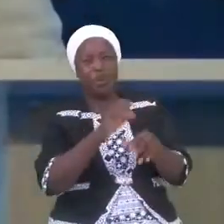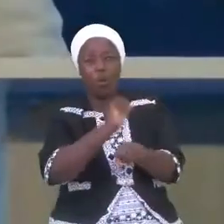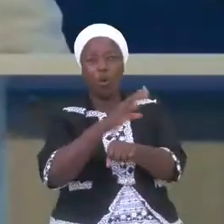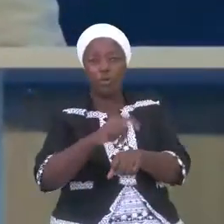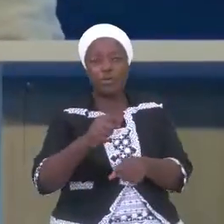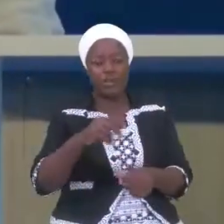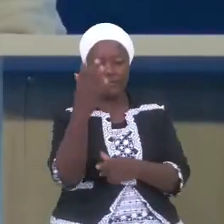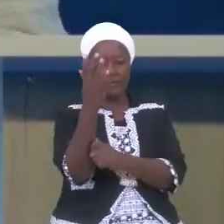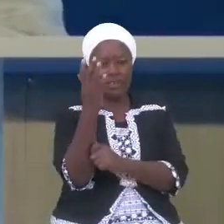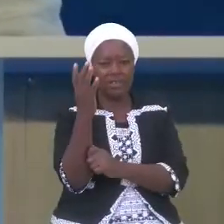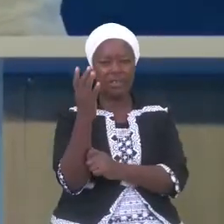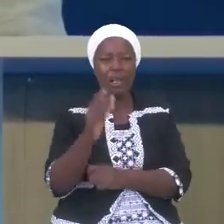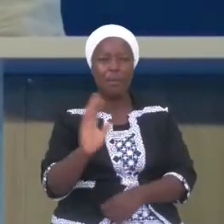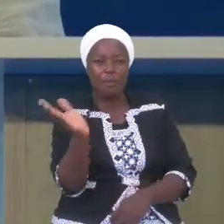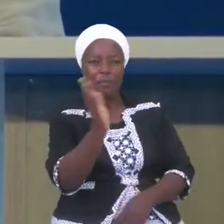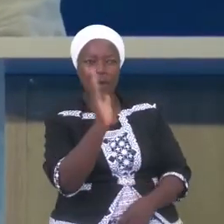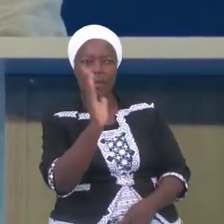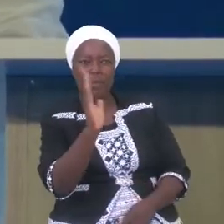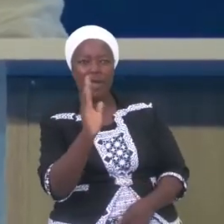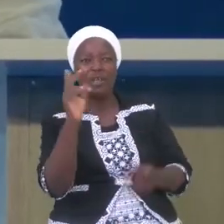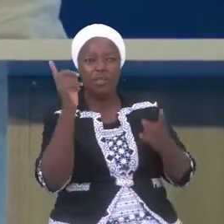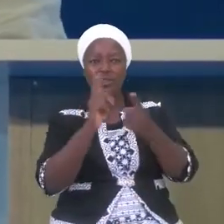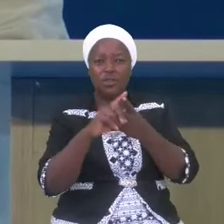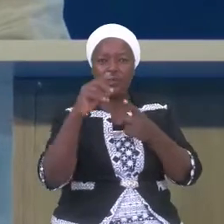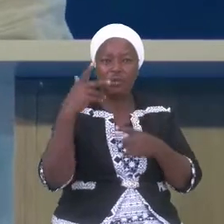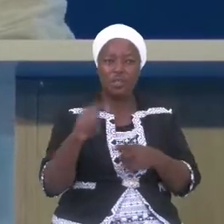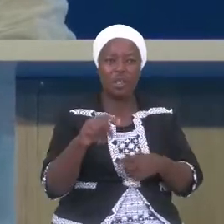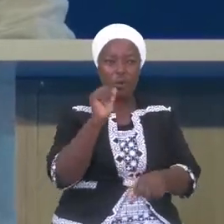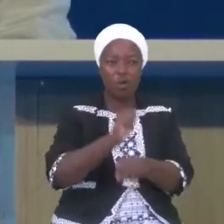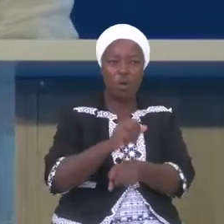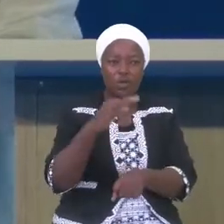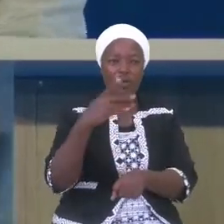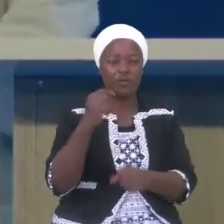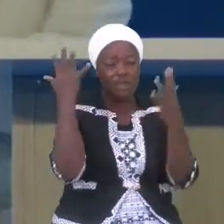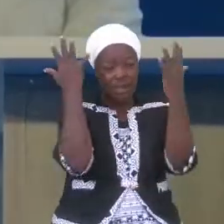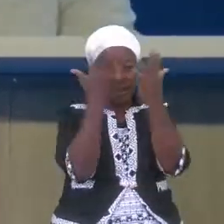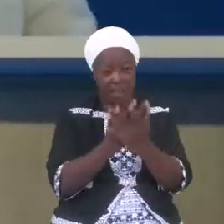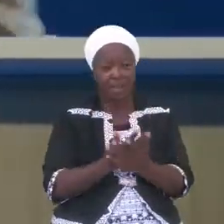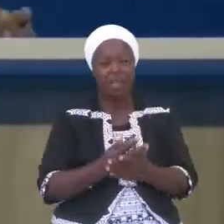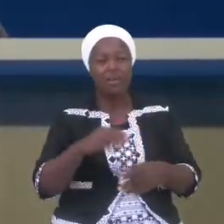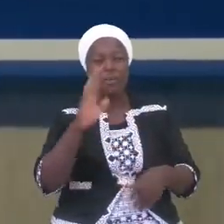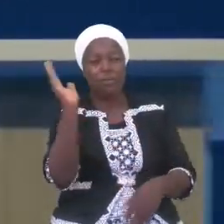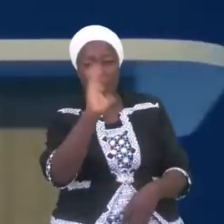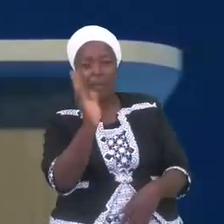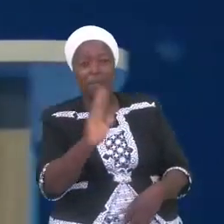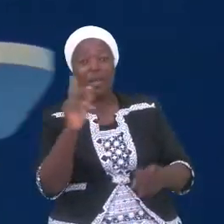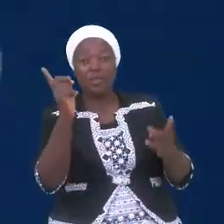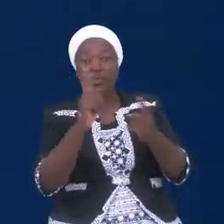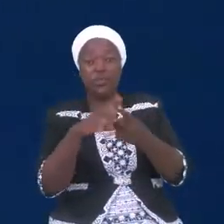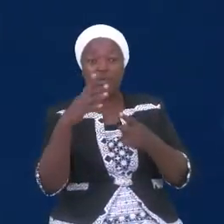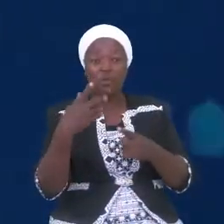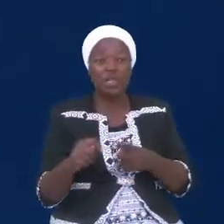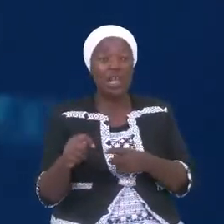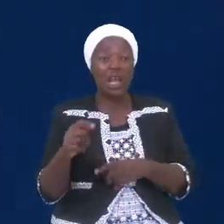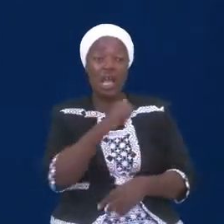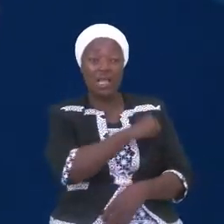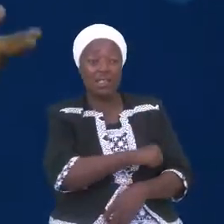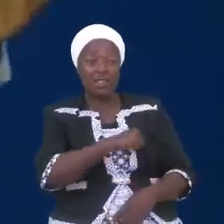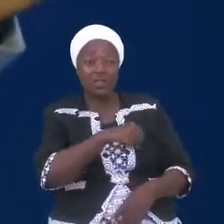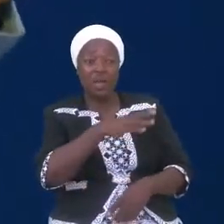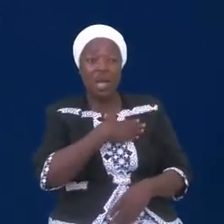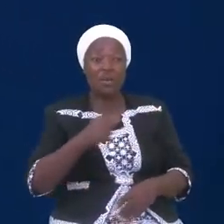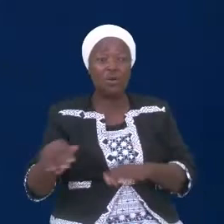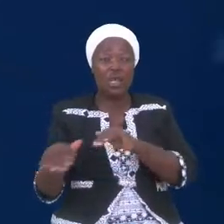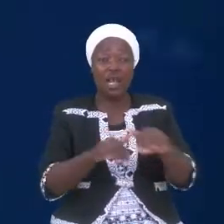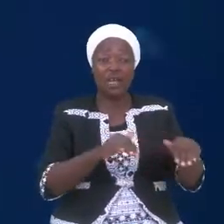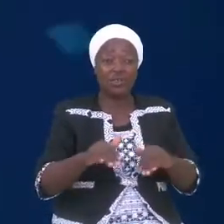the flesh, bye-bye to the works of darkness, bye-bye to the attitude and the